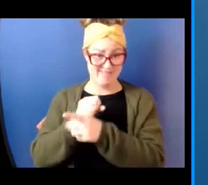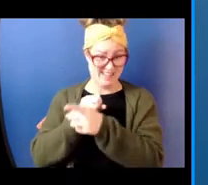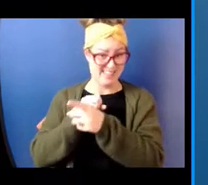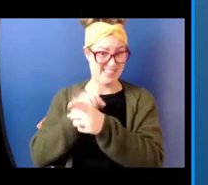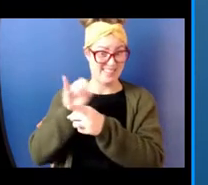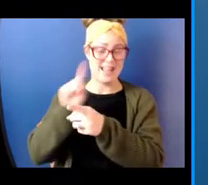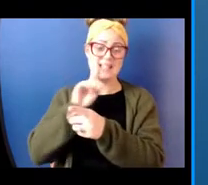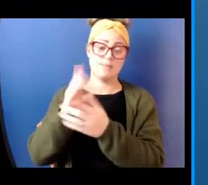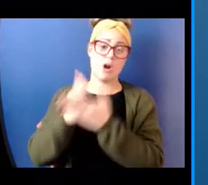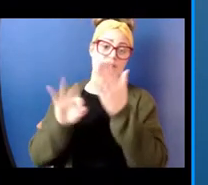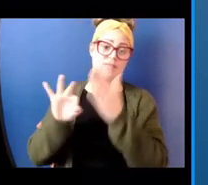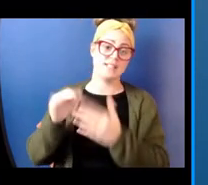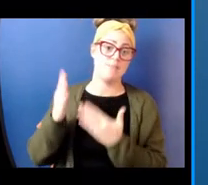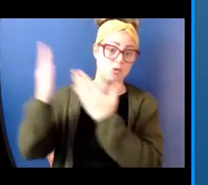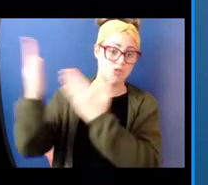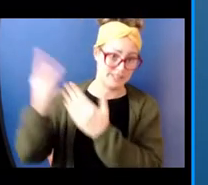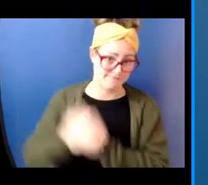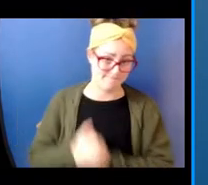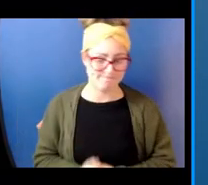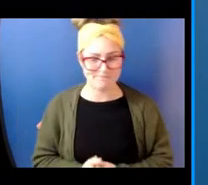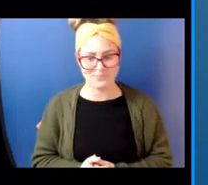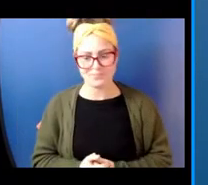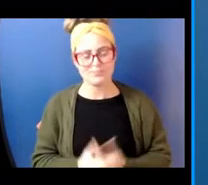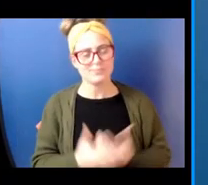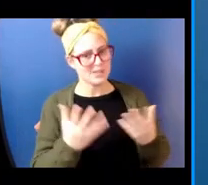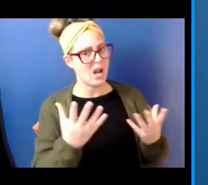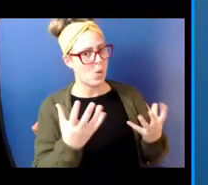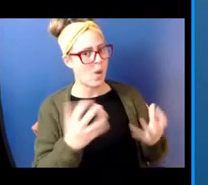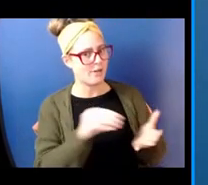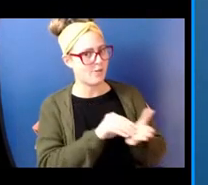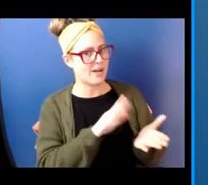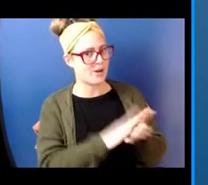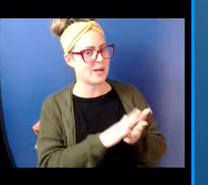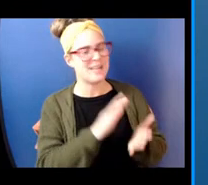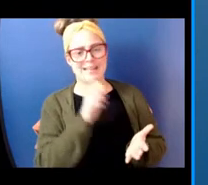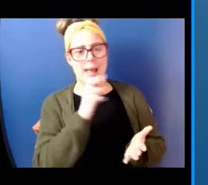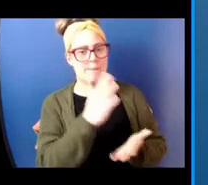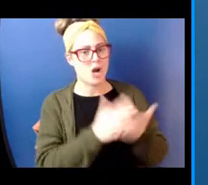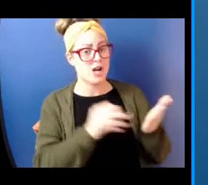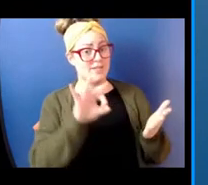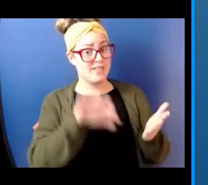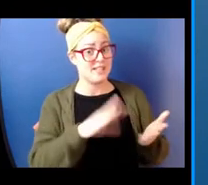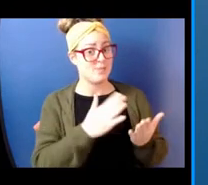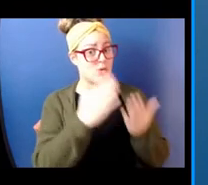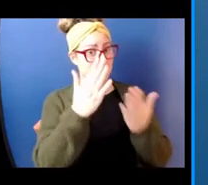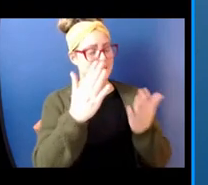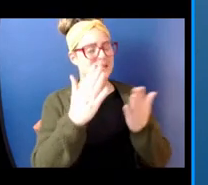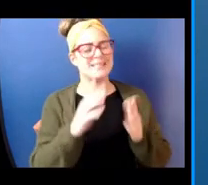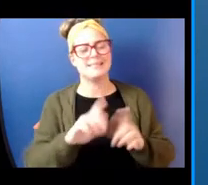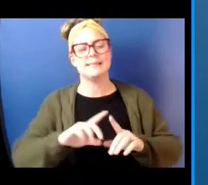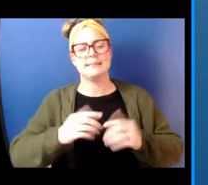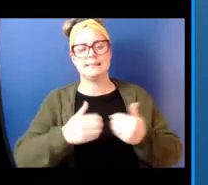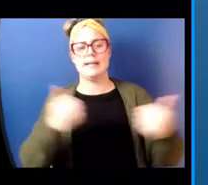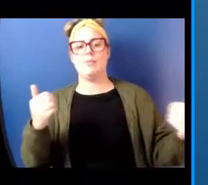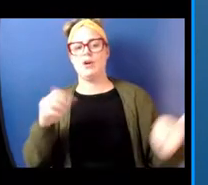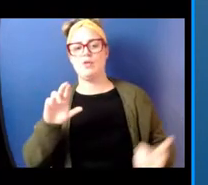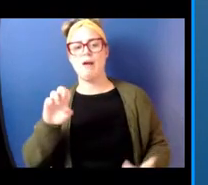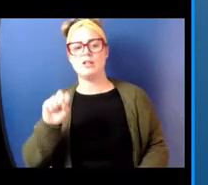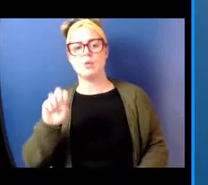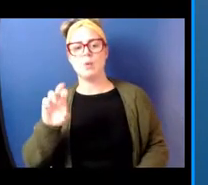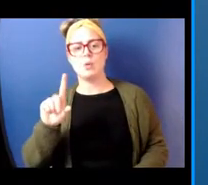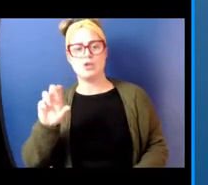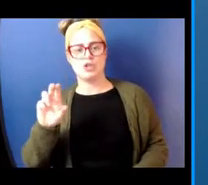that's why I wanted to get it on the record and it's not a part of this motion it's going to be a separate uh resolution following this motion